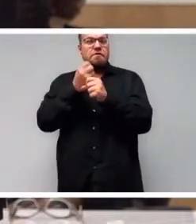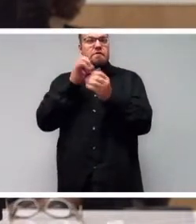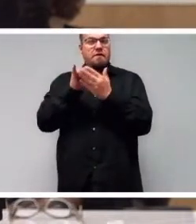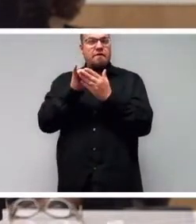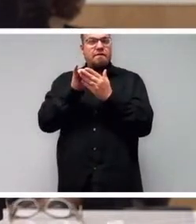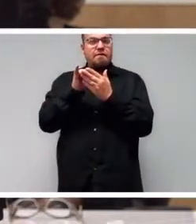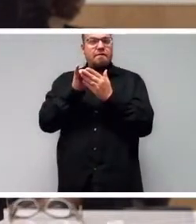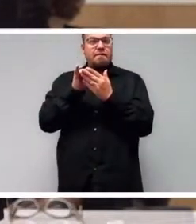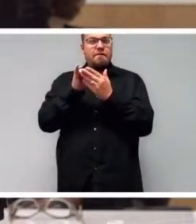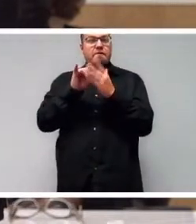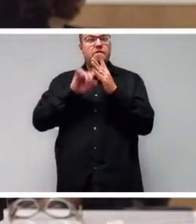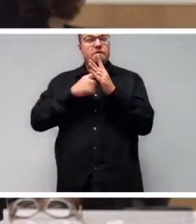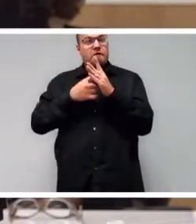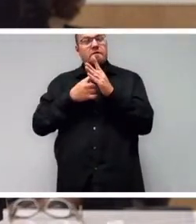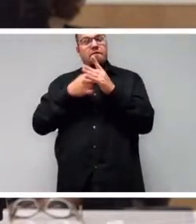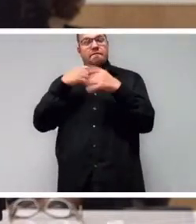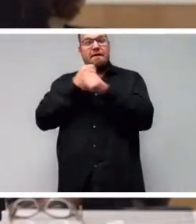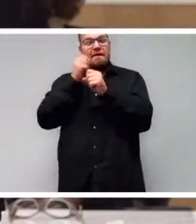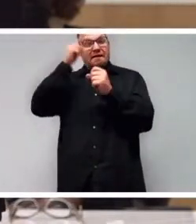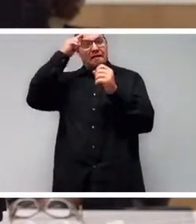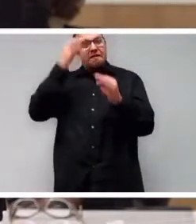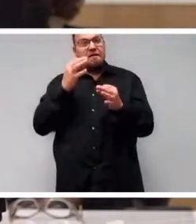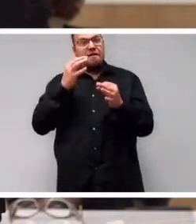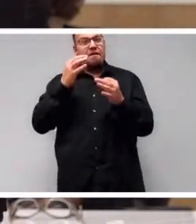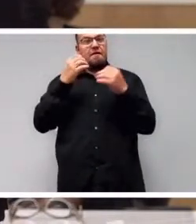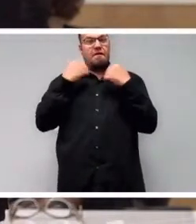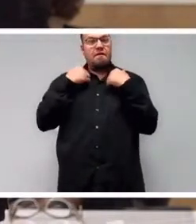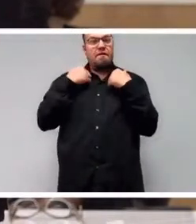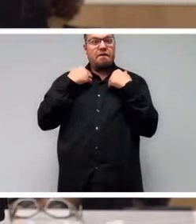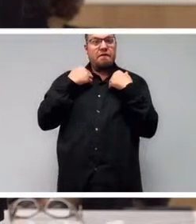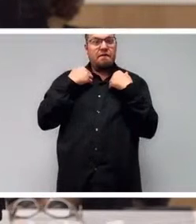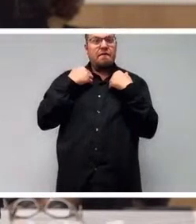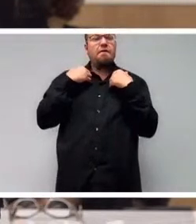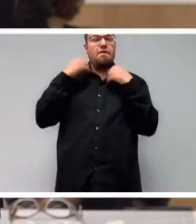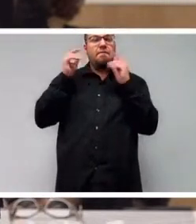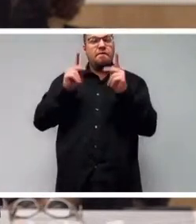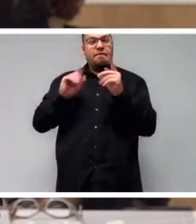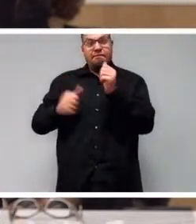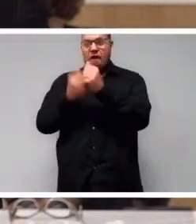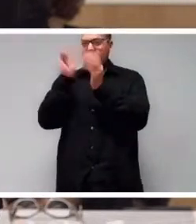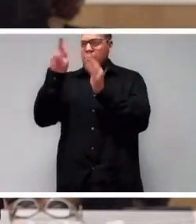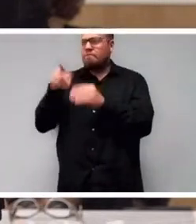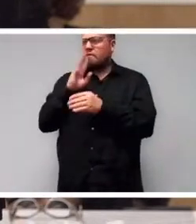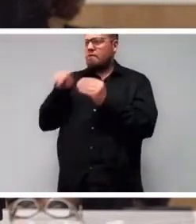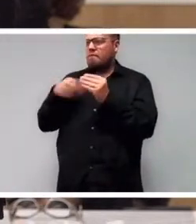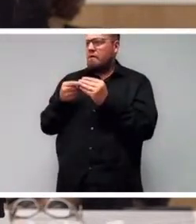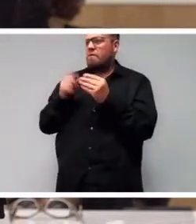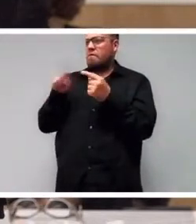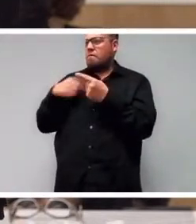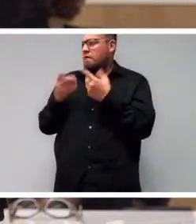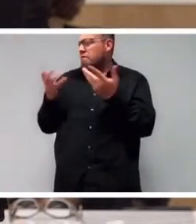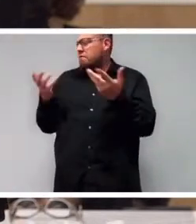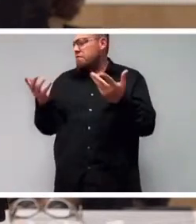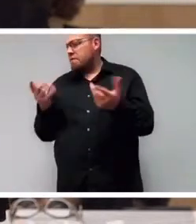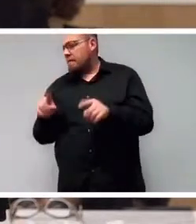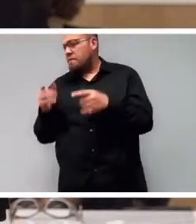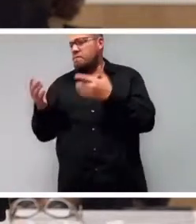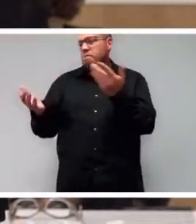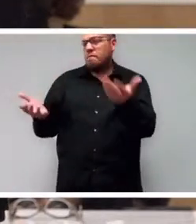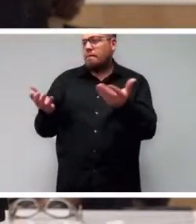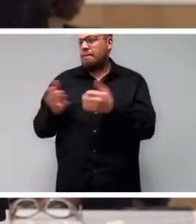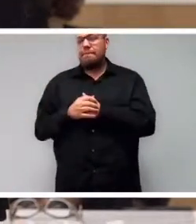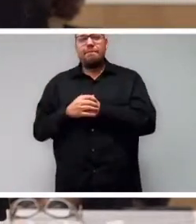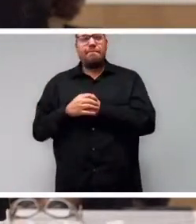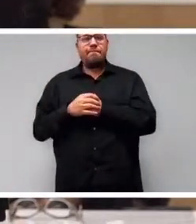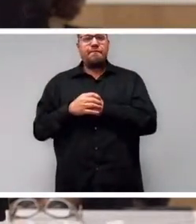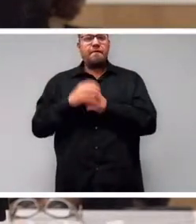to start making those decisions when you have somebody who can follow up and say, okay, let's talk about why that might not have been the best decision. So parents are a